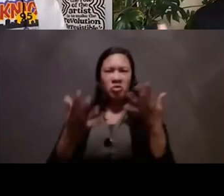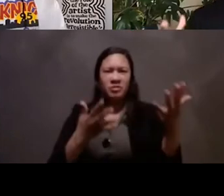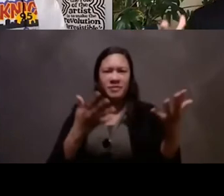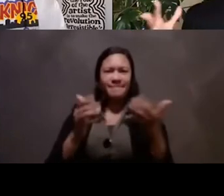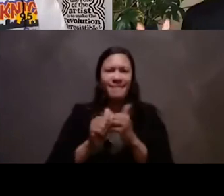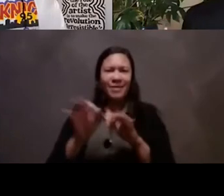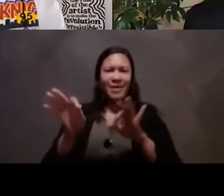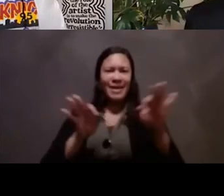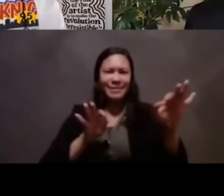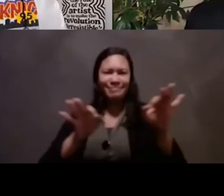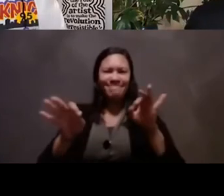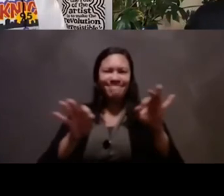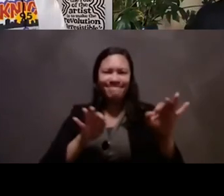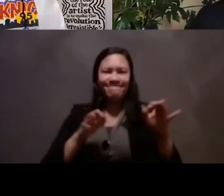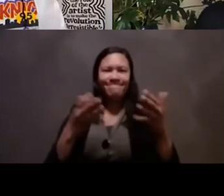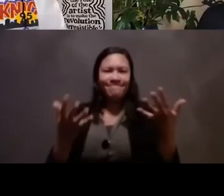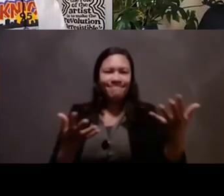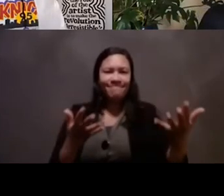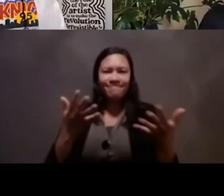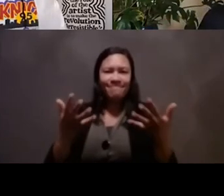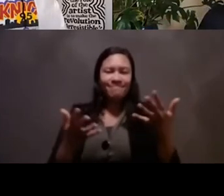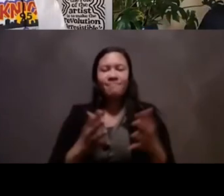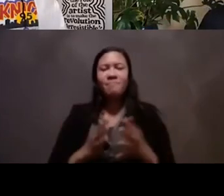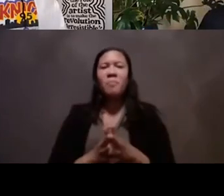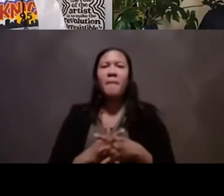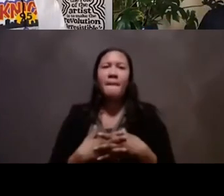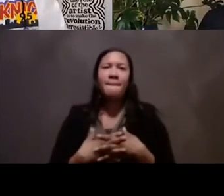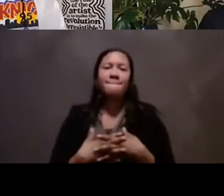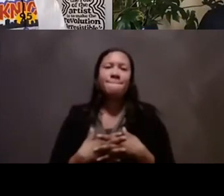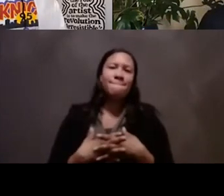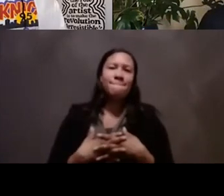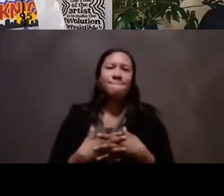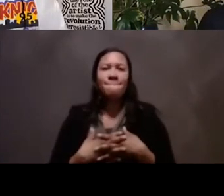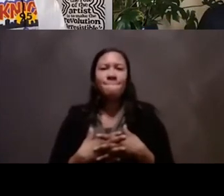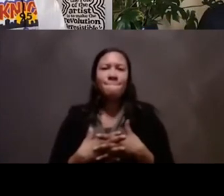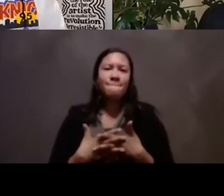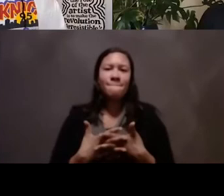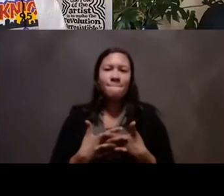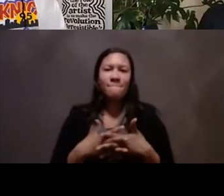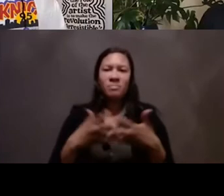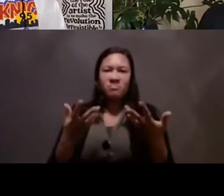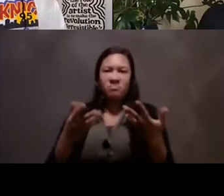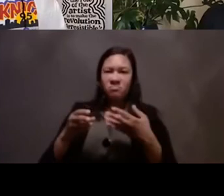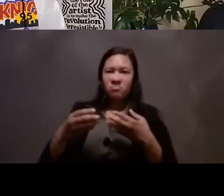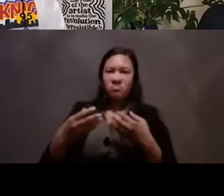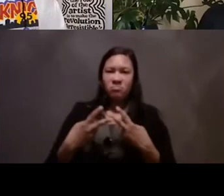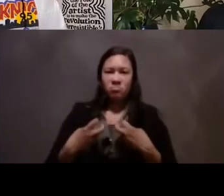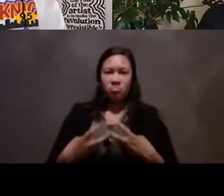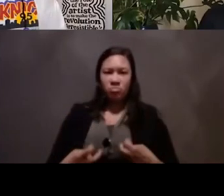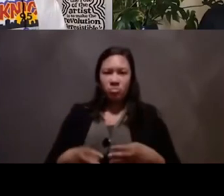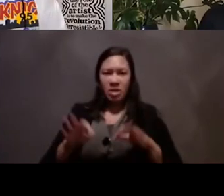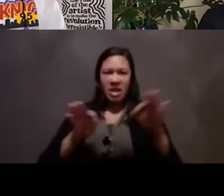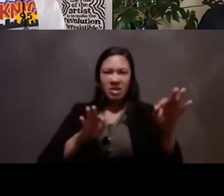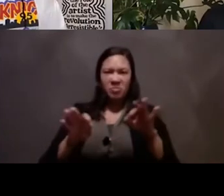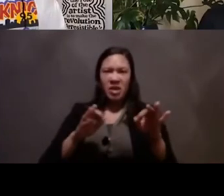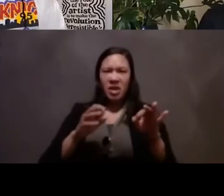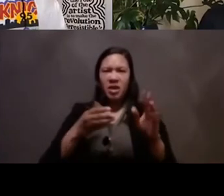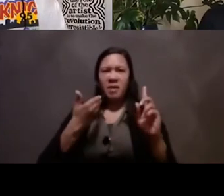like make sense of my own like sense of self.